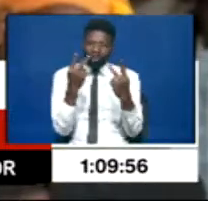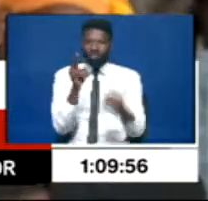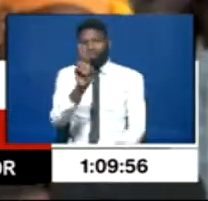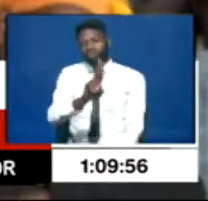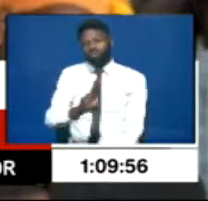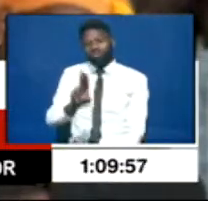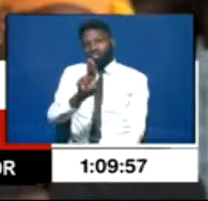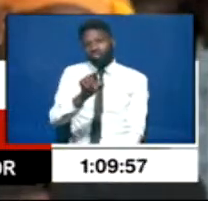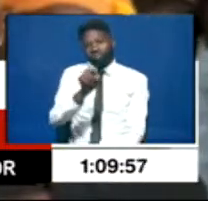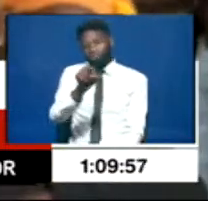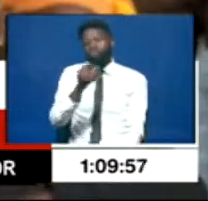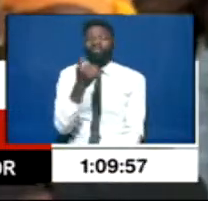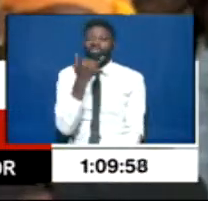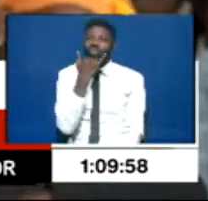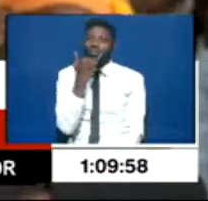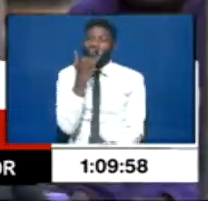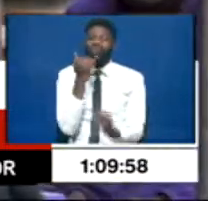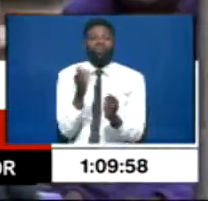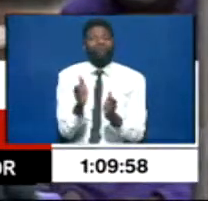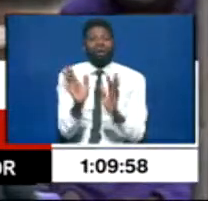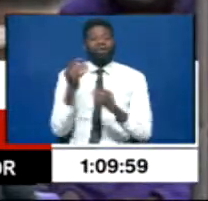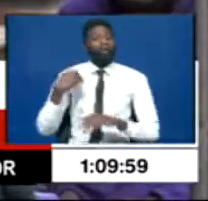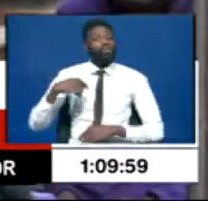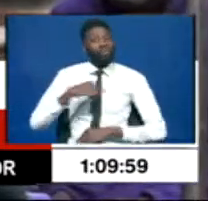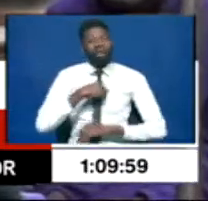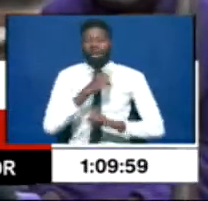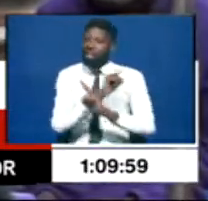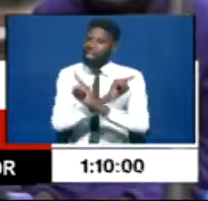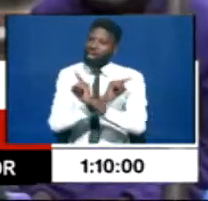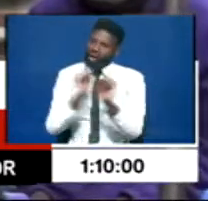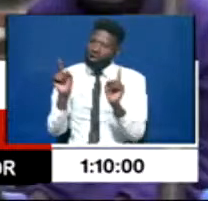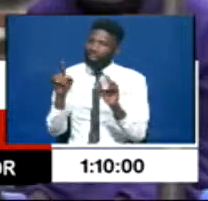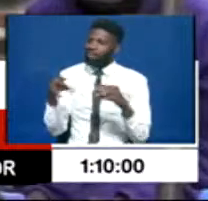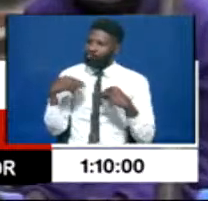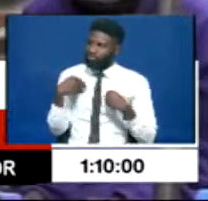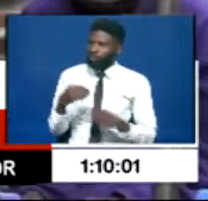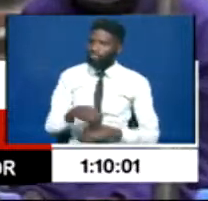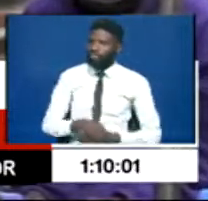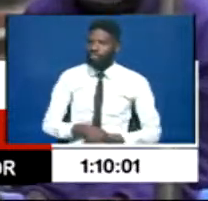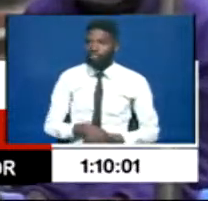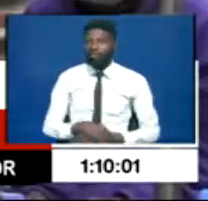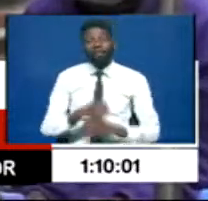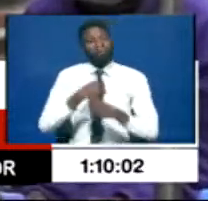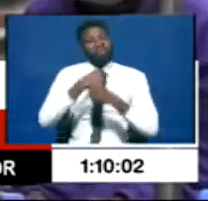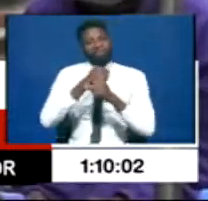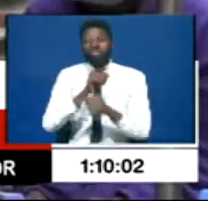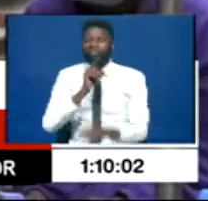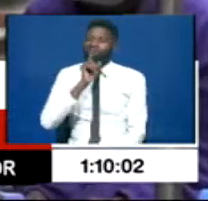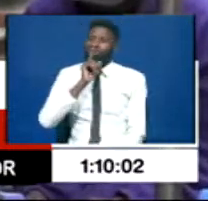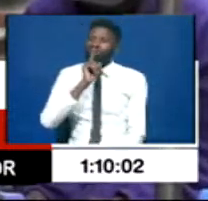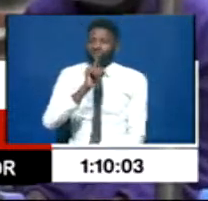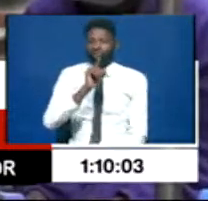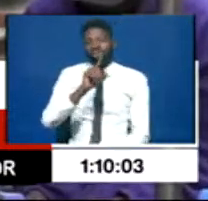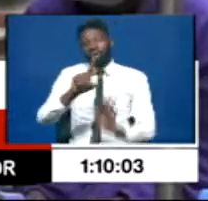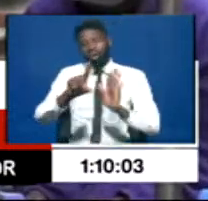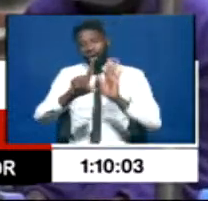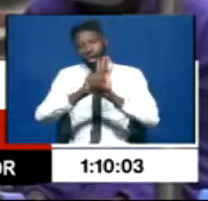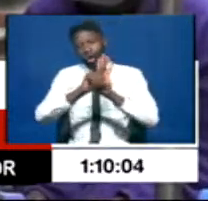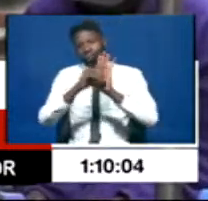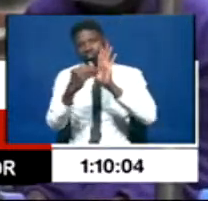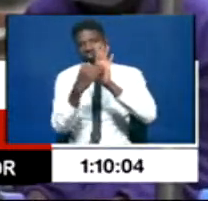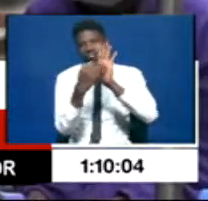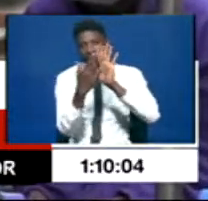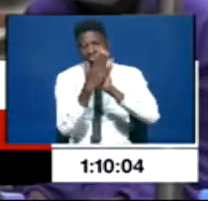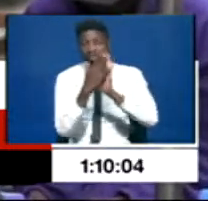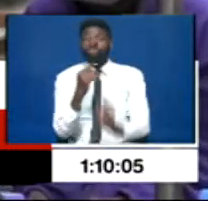pale. We will not accept. Hakikisha zile zeria zimewekwa, especially kule Turukana